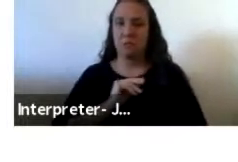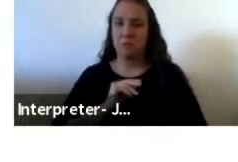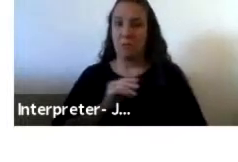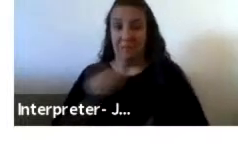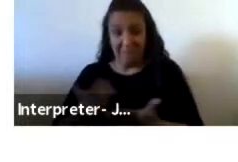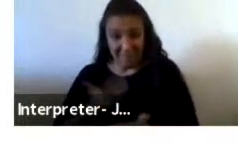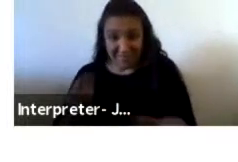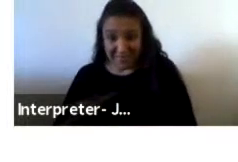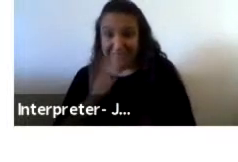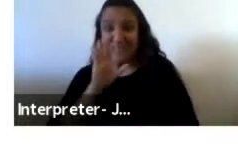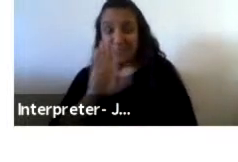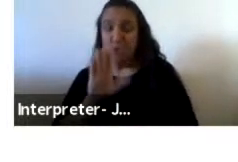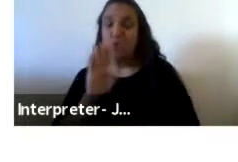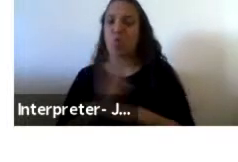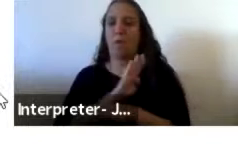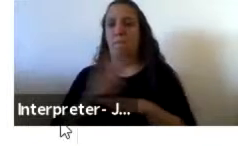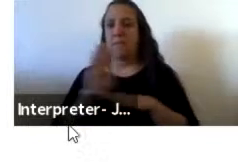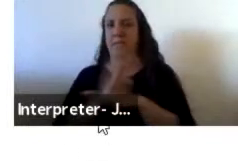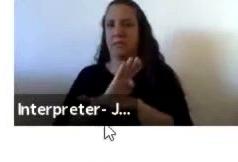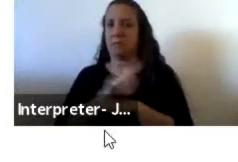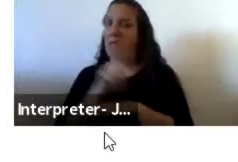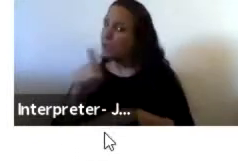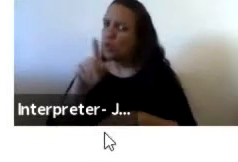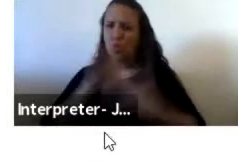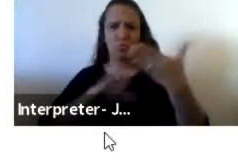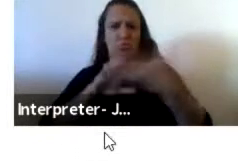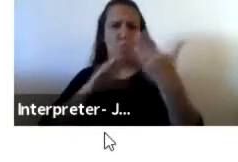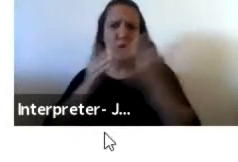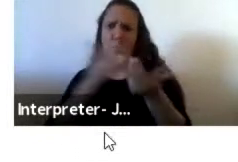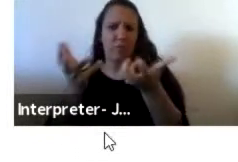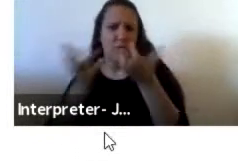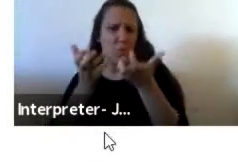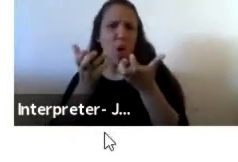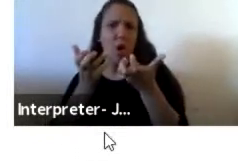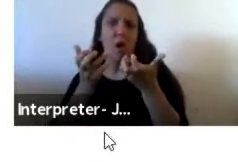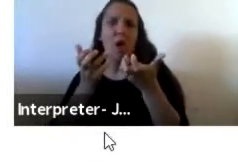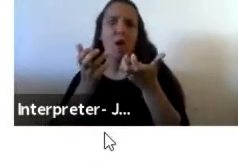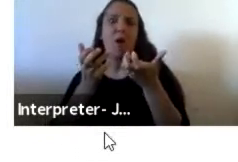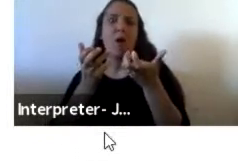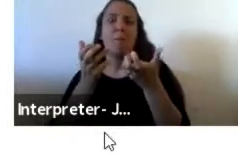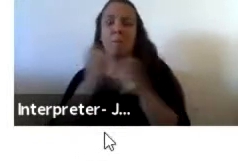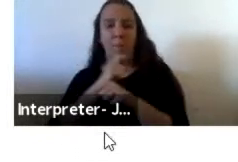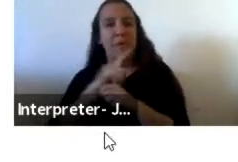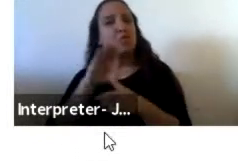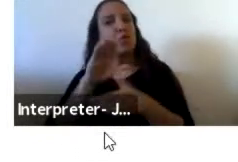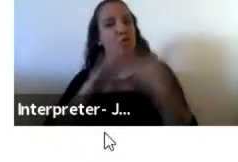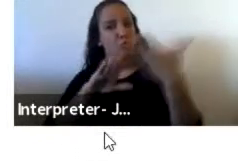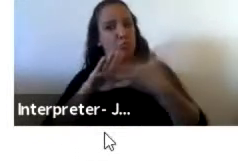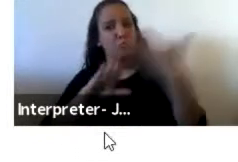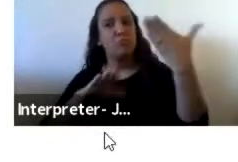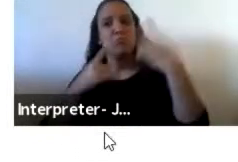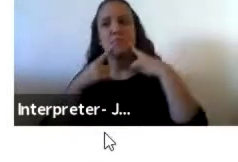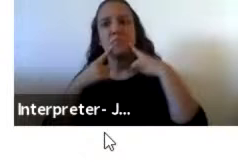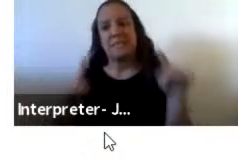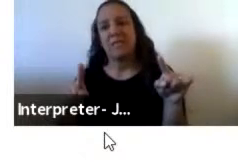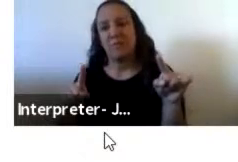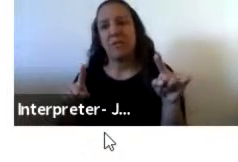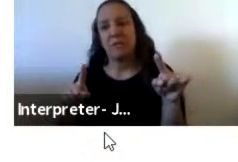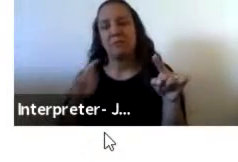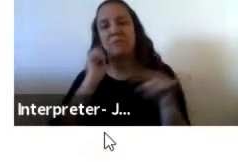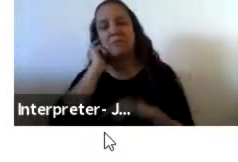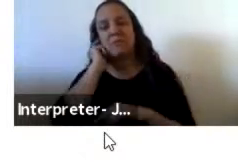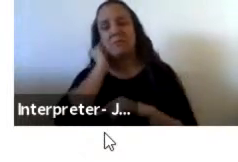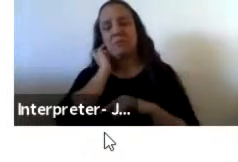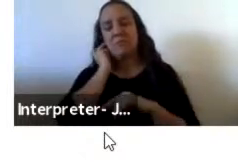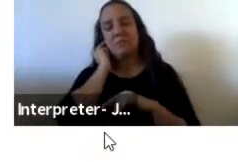end of the day, you run your business how you choose to run it to ensure the success The one thing that I will tell you is